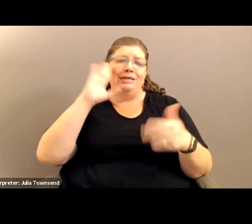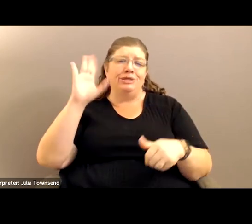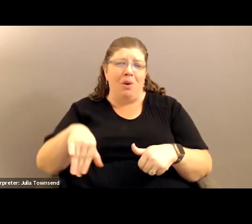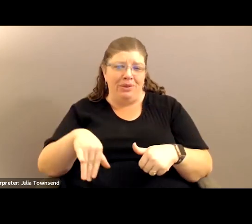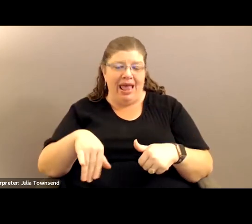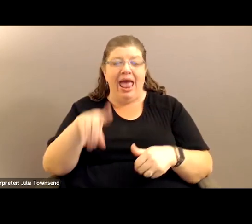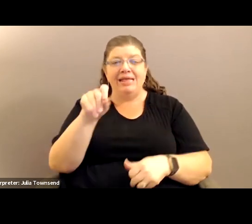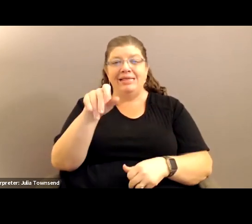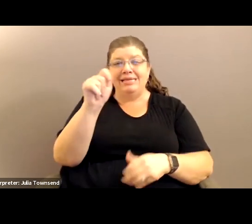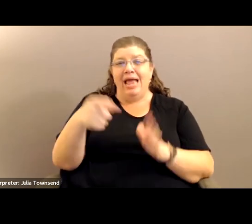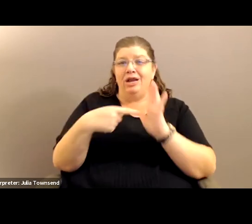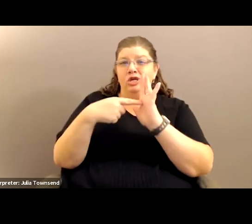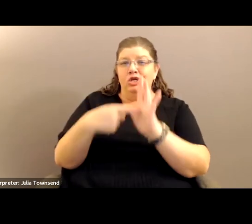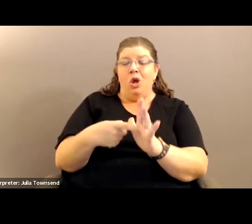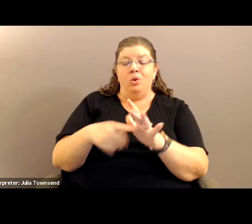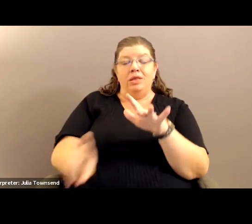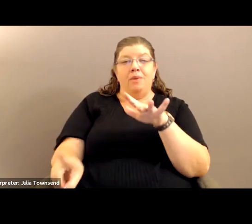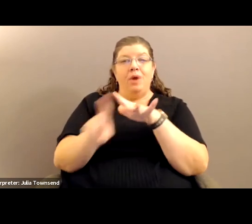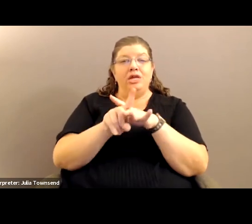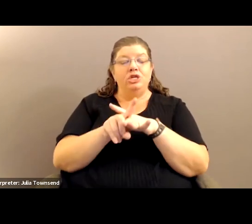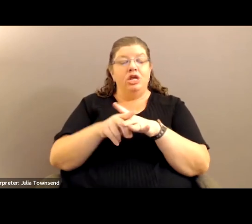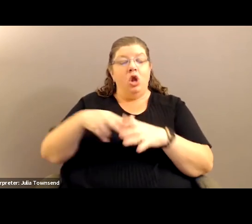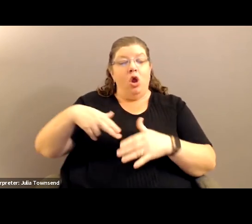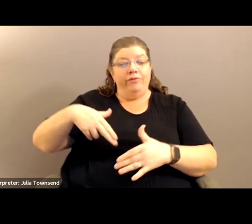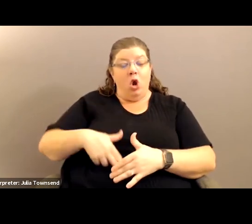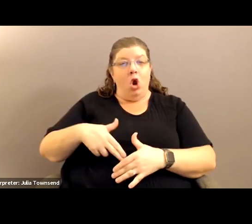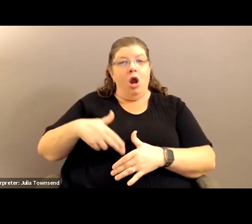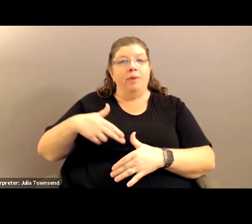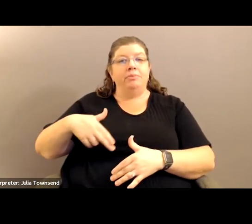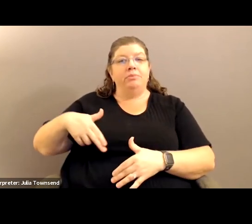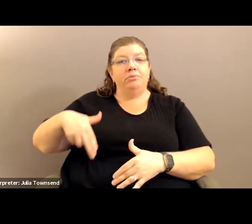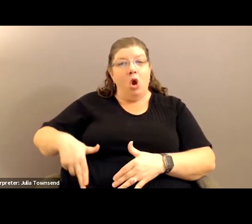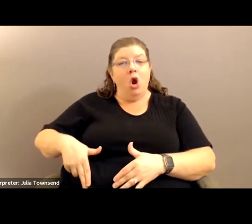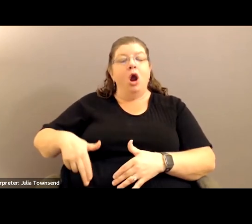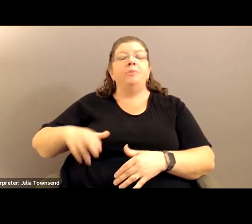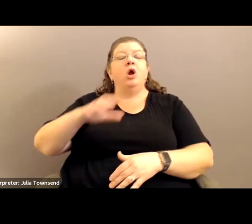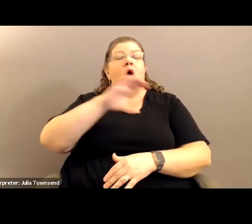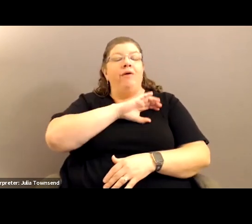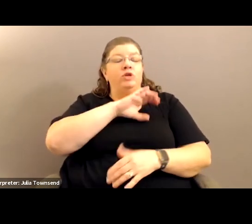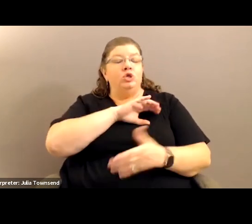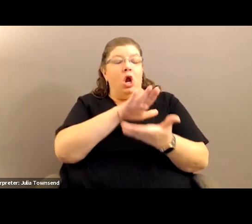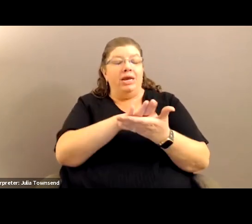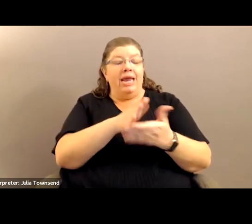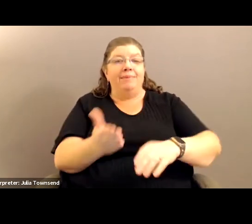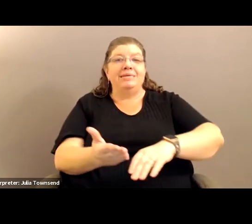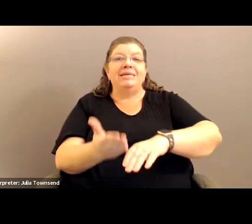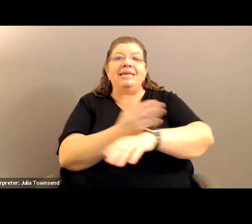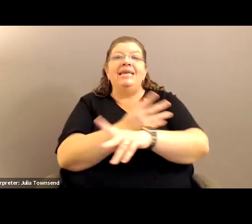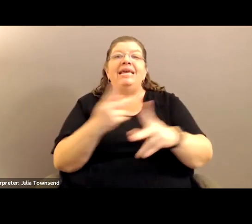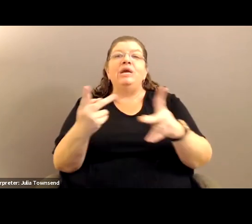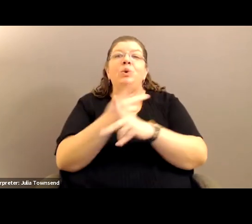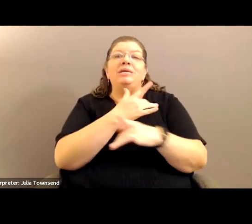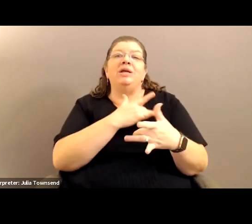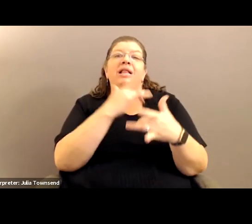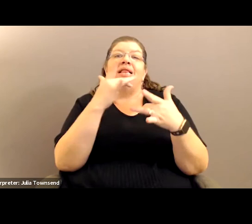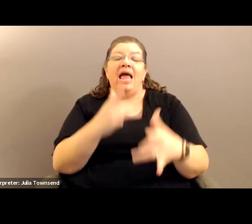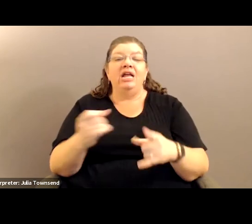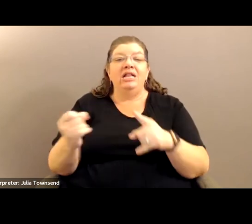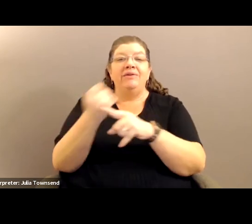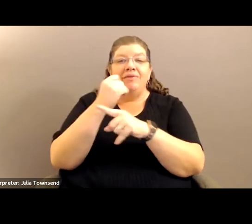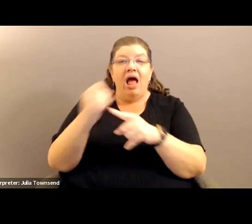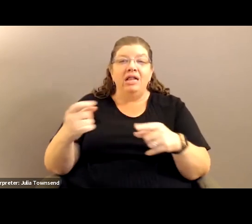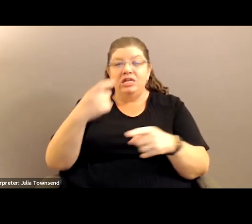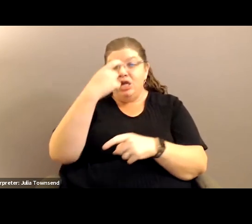data shows that the presence of an armed officer on campus actually increases the likelihood of violence and